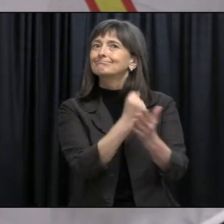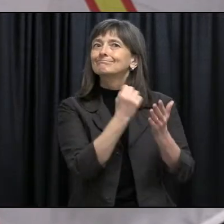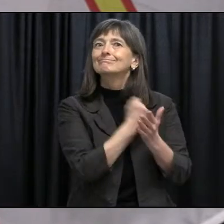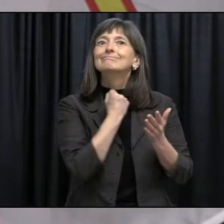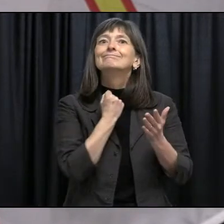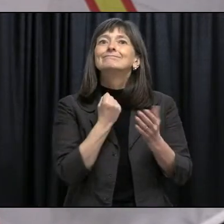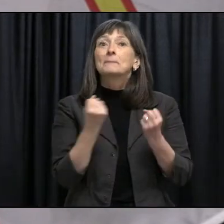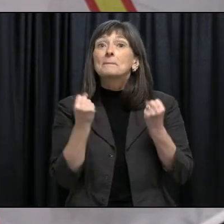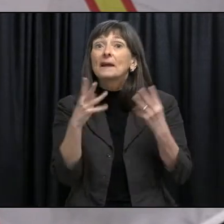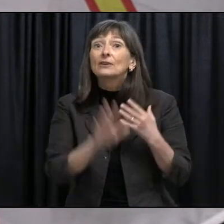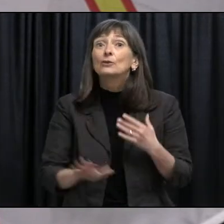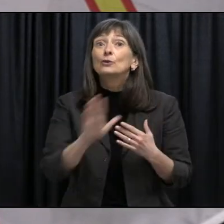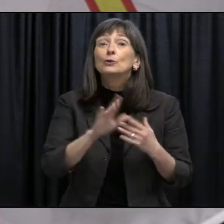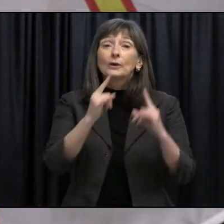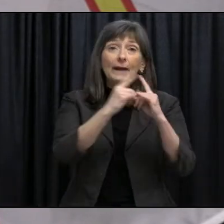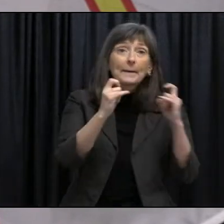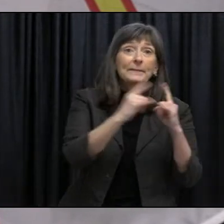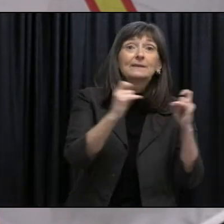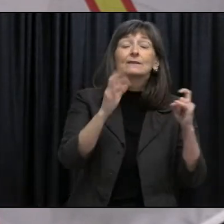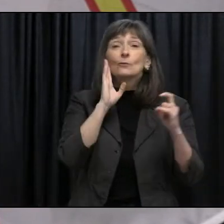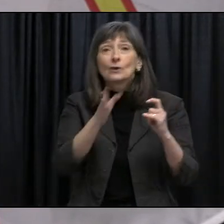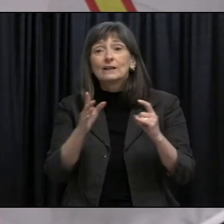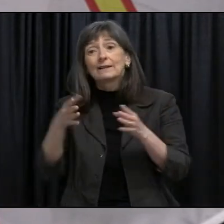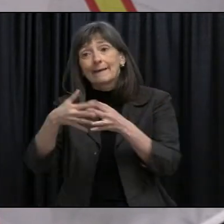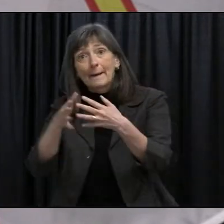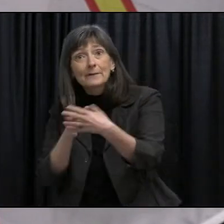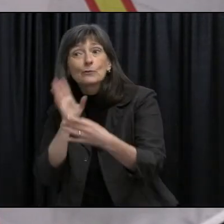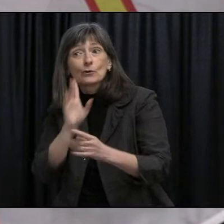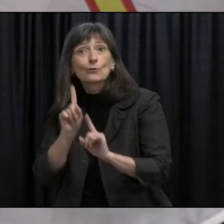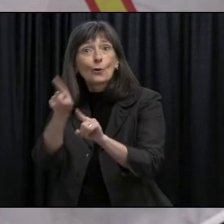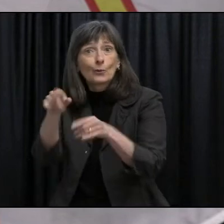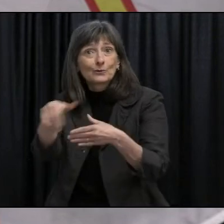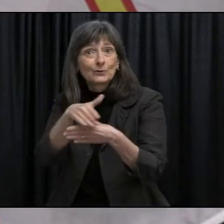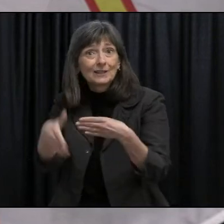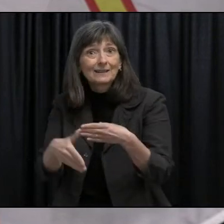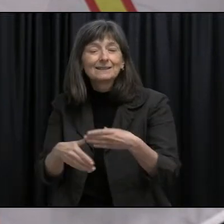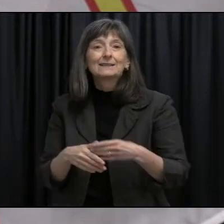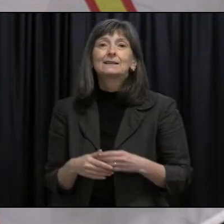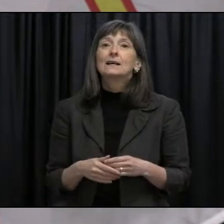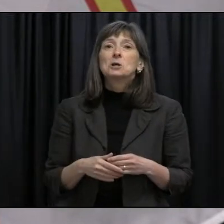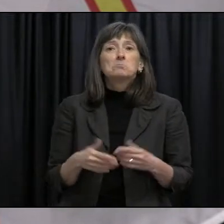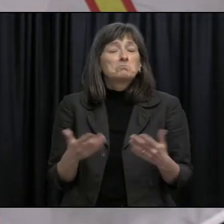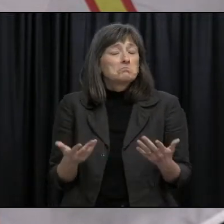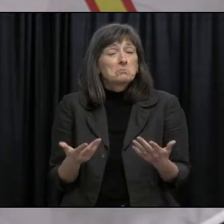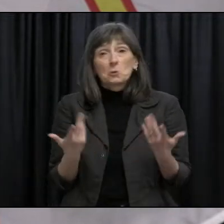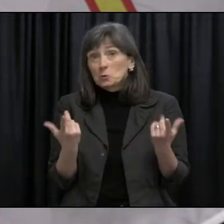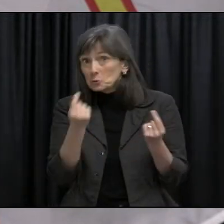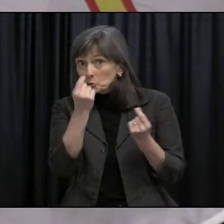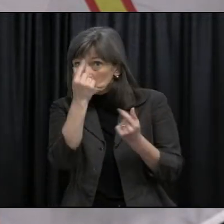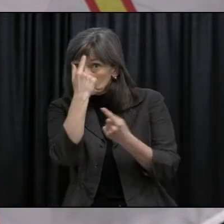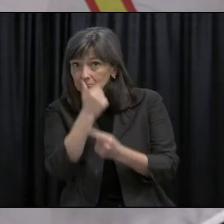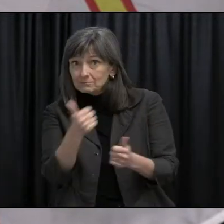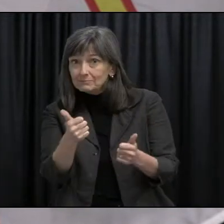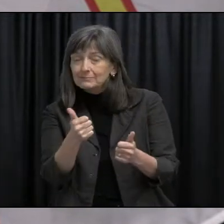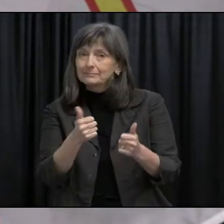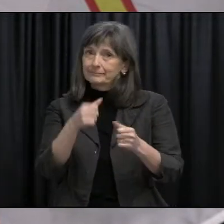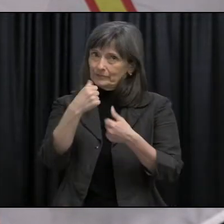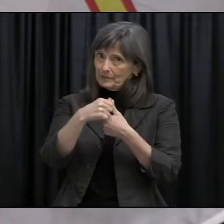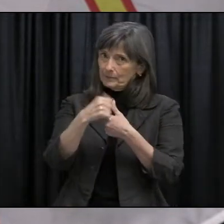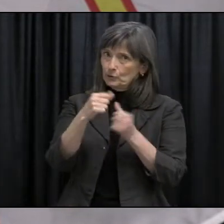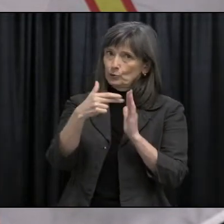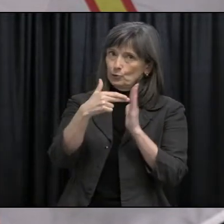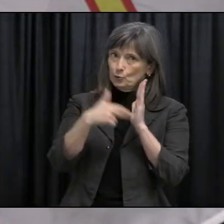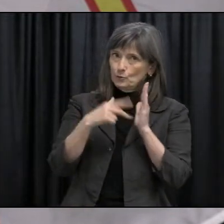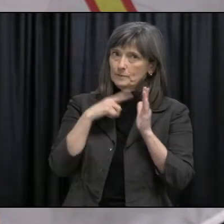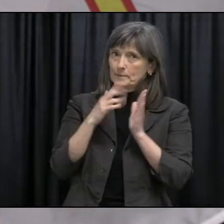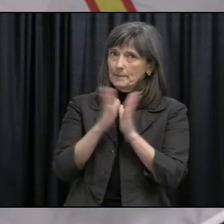will be heading to their cabins or camping. However you choose to spend your long weekend, please remember that all public health restrictions